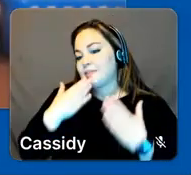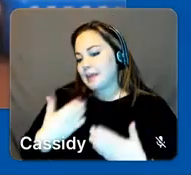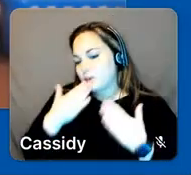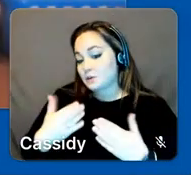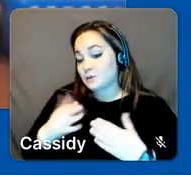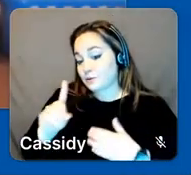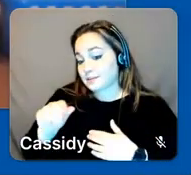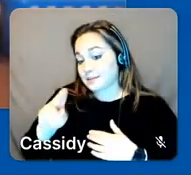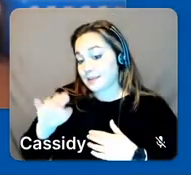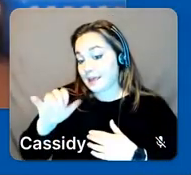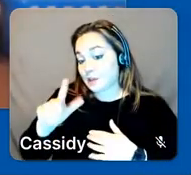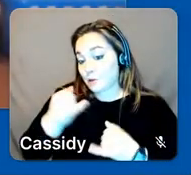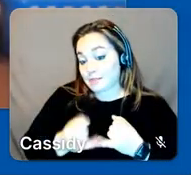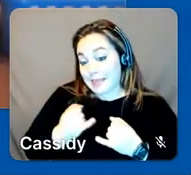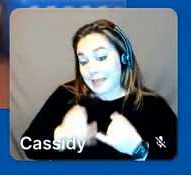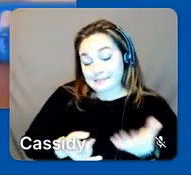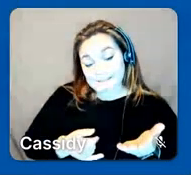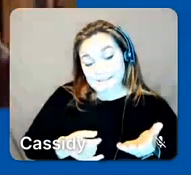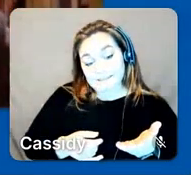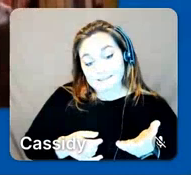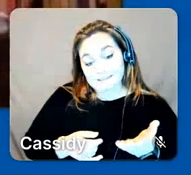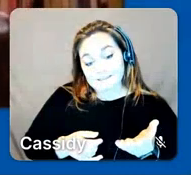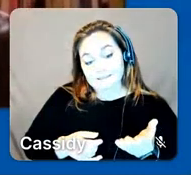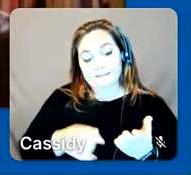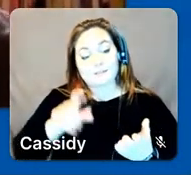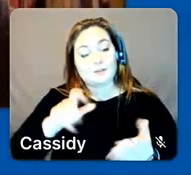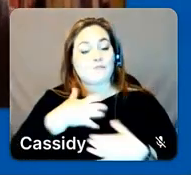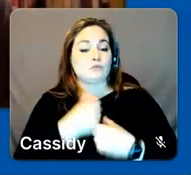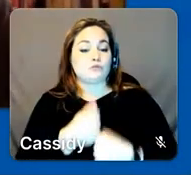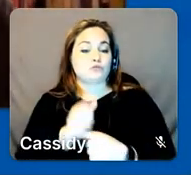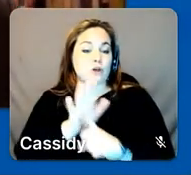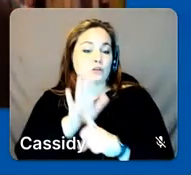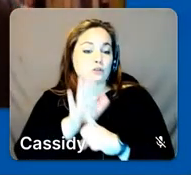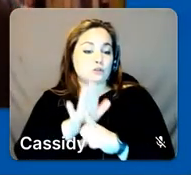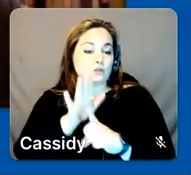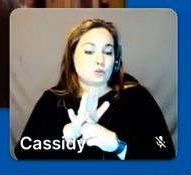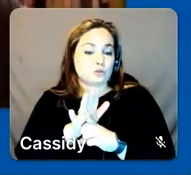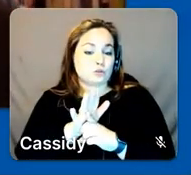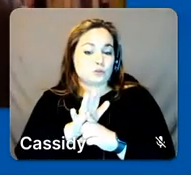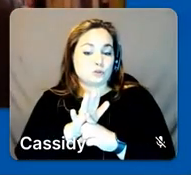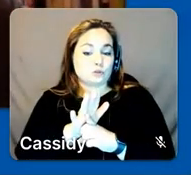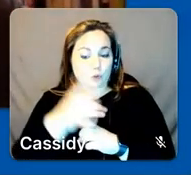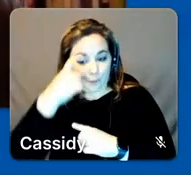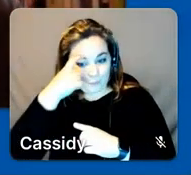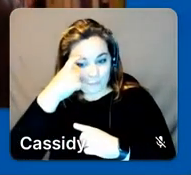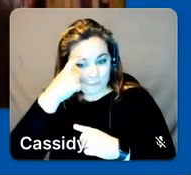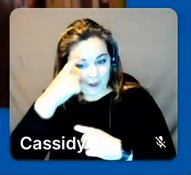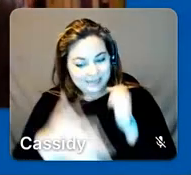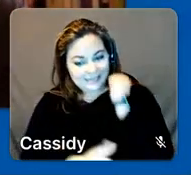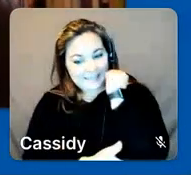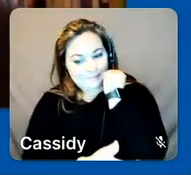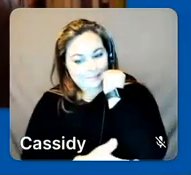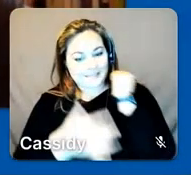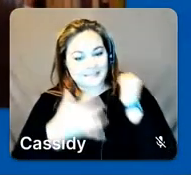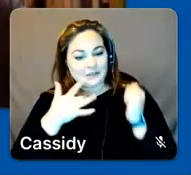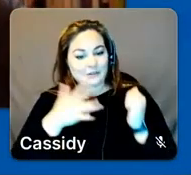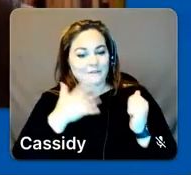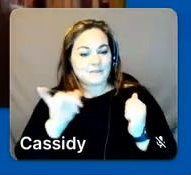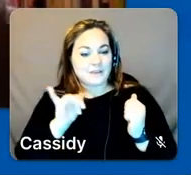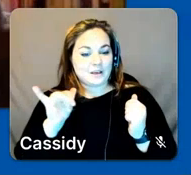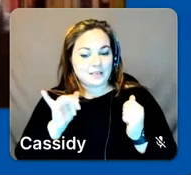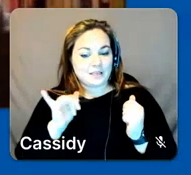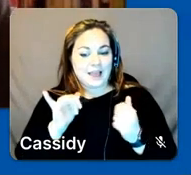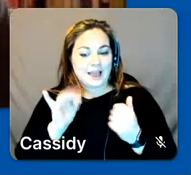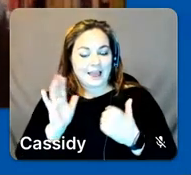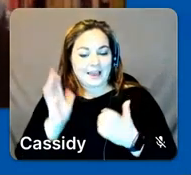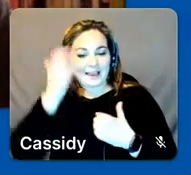last words? I would say you gotta trust your brain, man. It's like tempting to feel like you're, sitting in front of a computer,